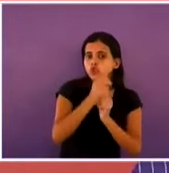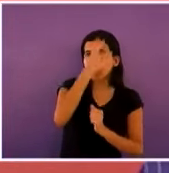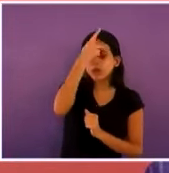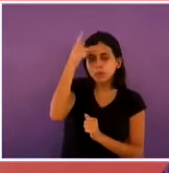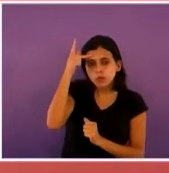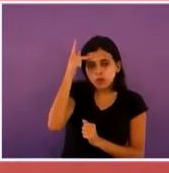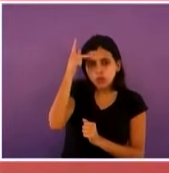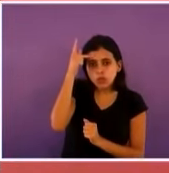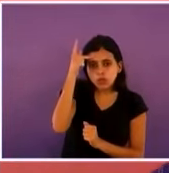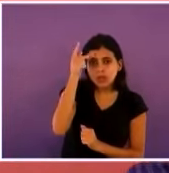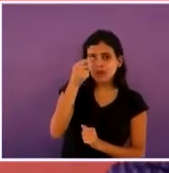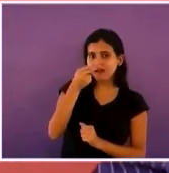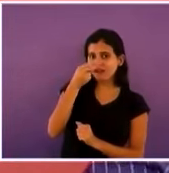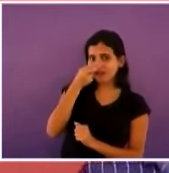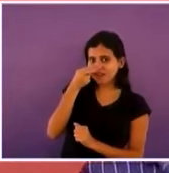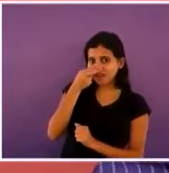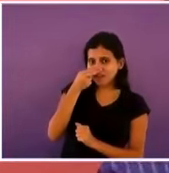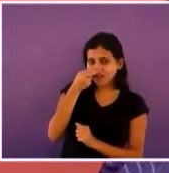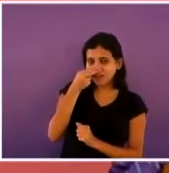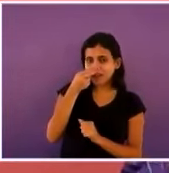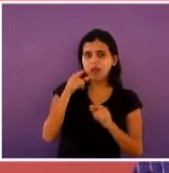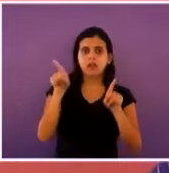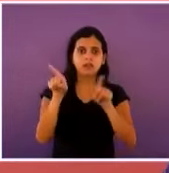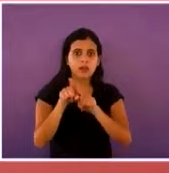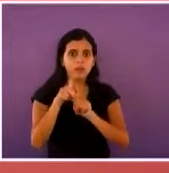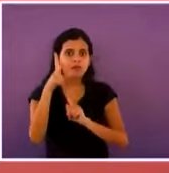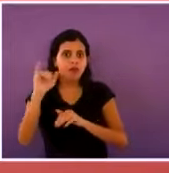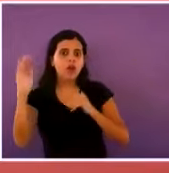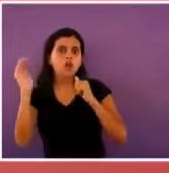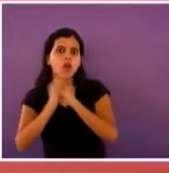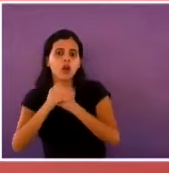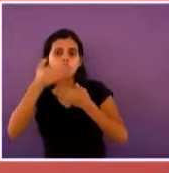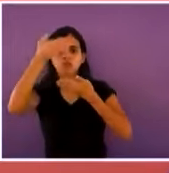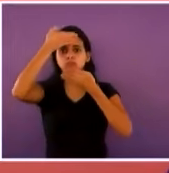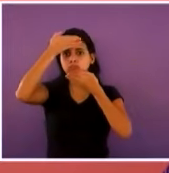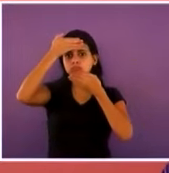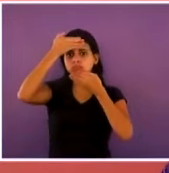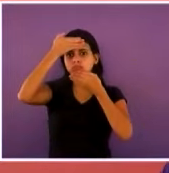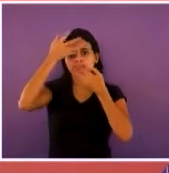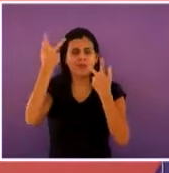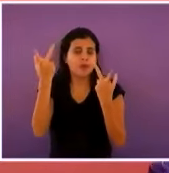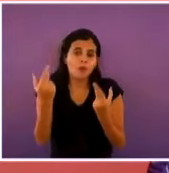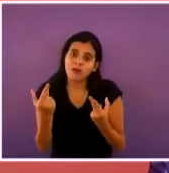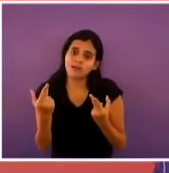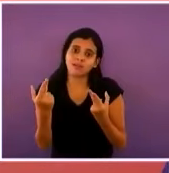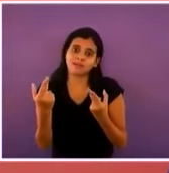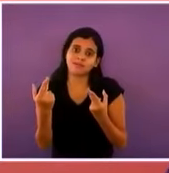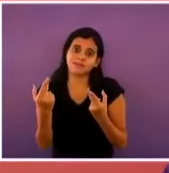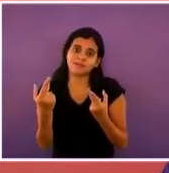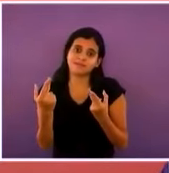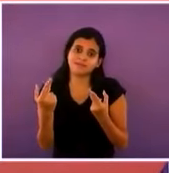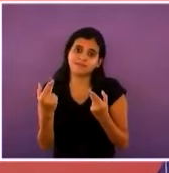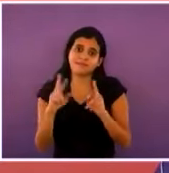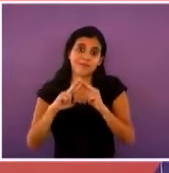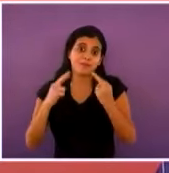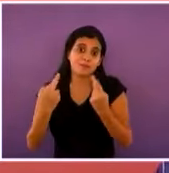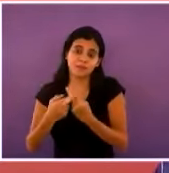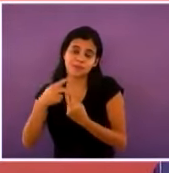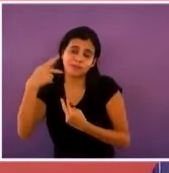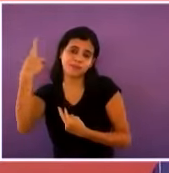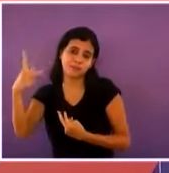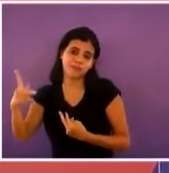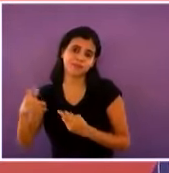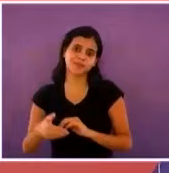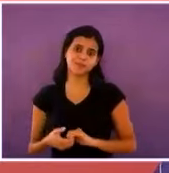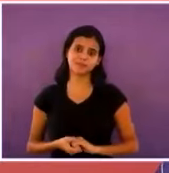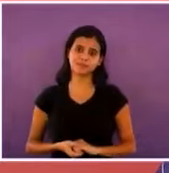como ele ora, he can pray with Muslims. Ele pode orar com os muçulmanos. The next meeting, na próxima reunião, he prays with Muslim